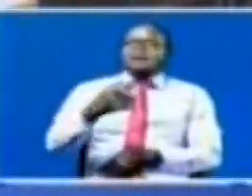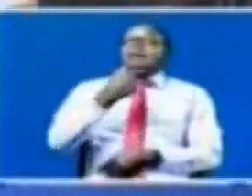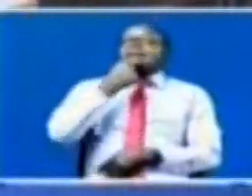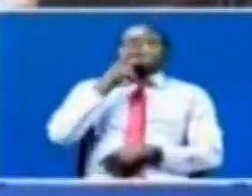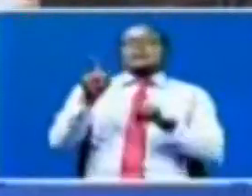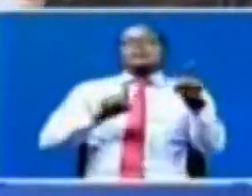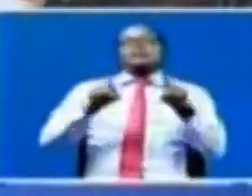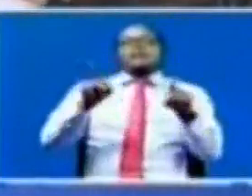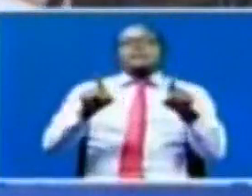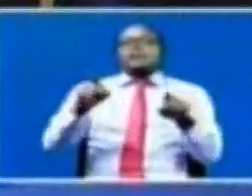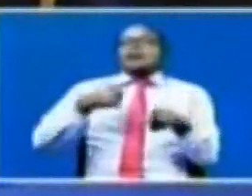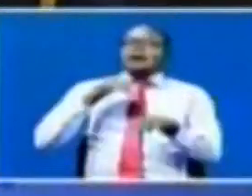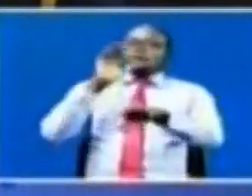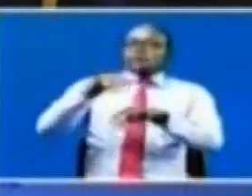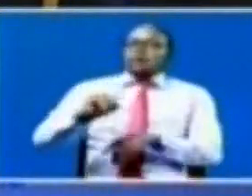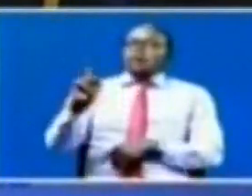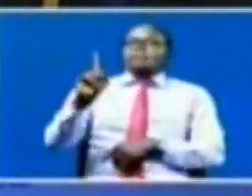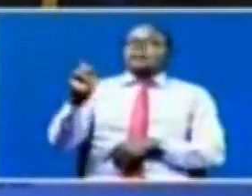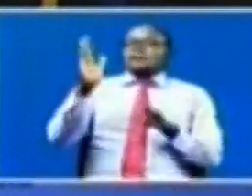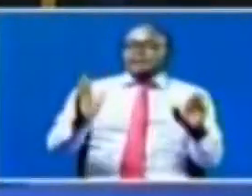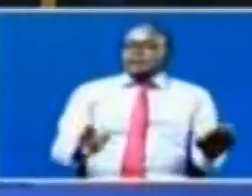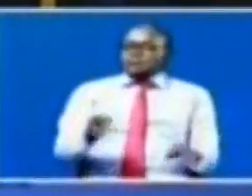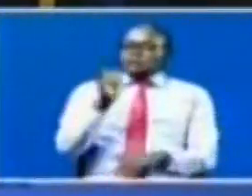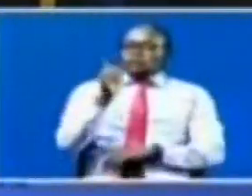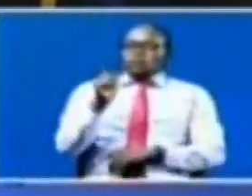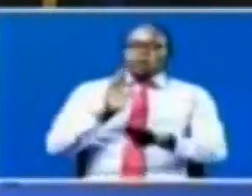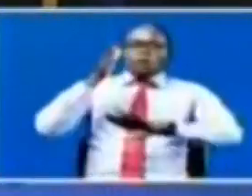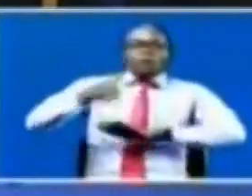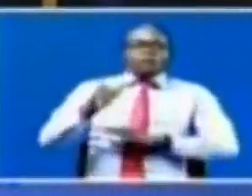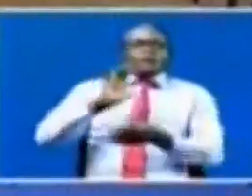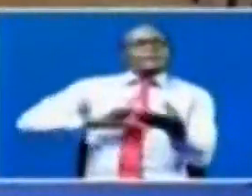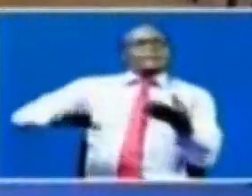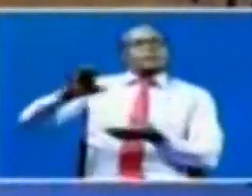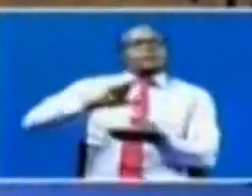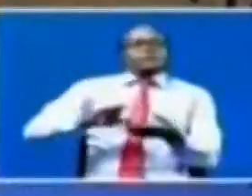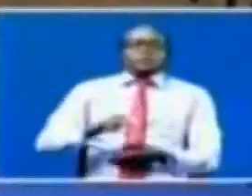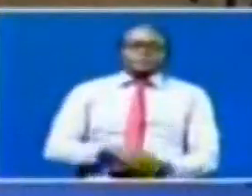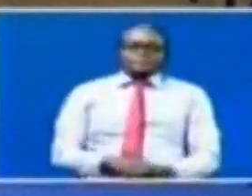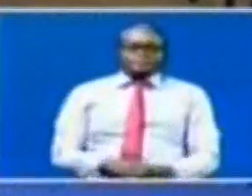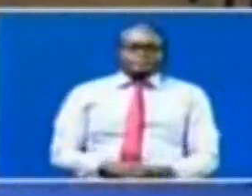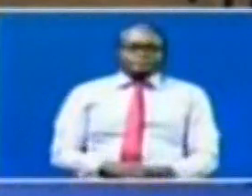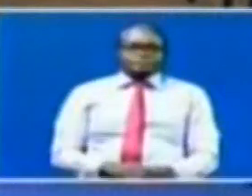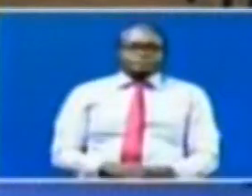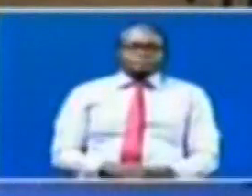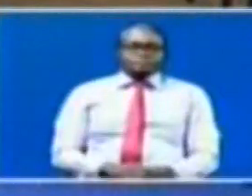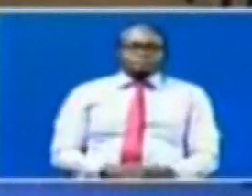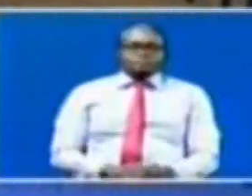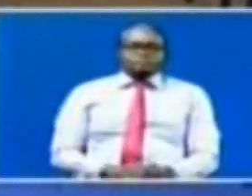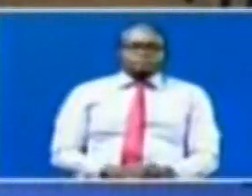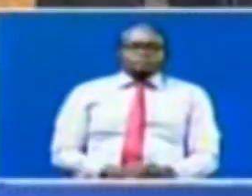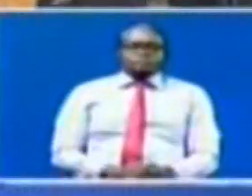tour had to summon Amina and put her on notice over the confusion. Welcome back.